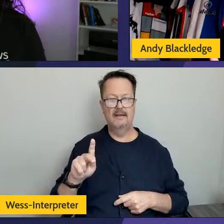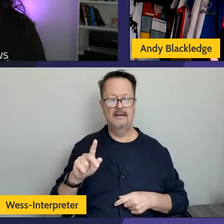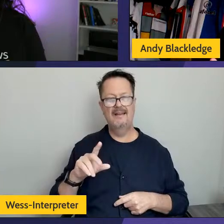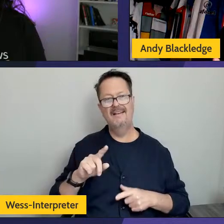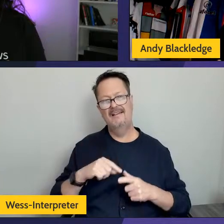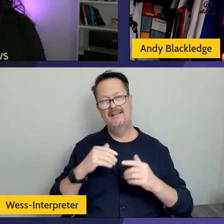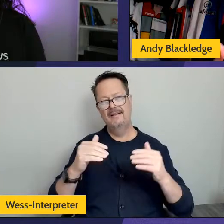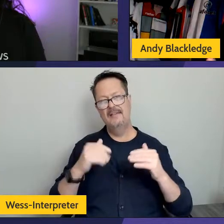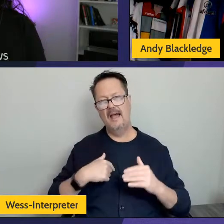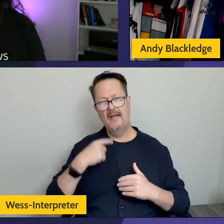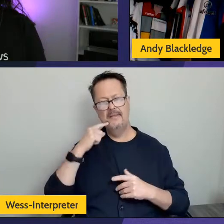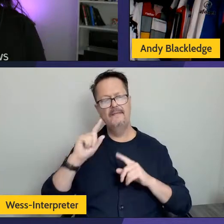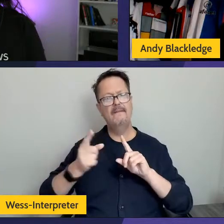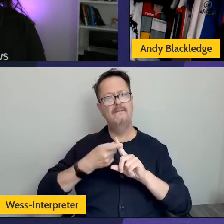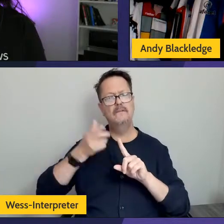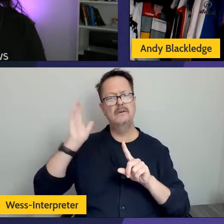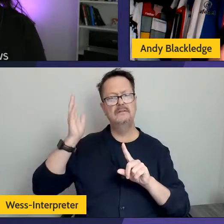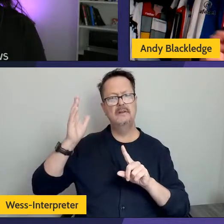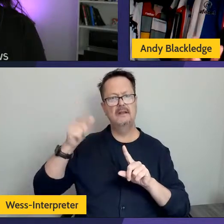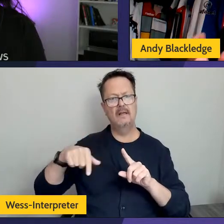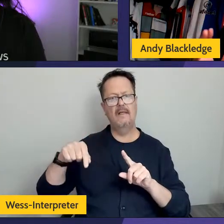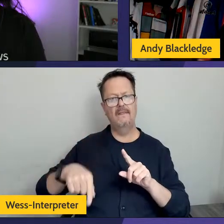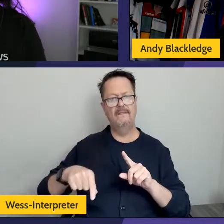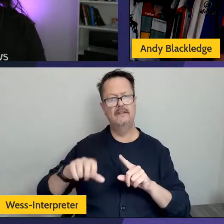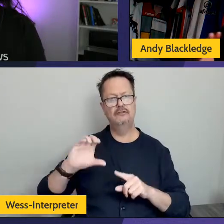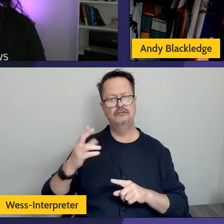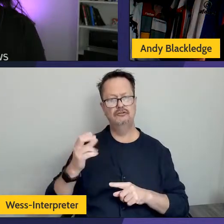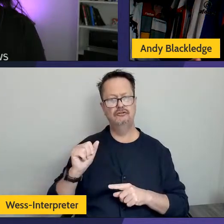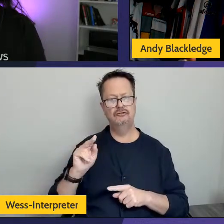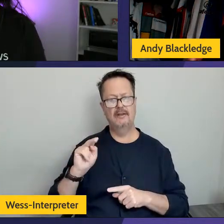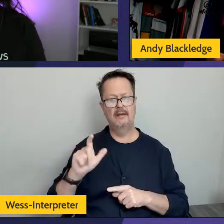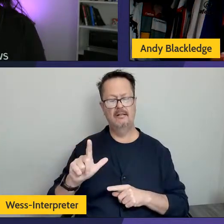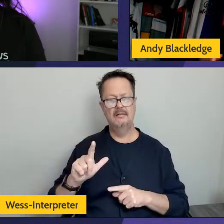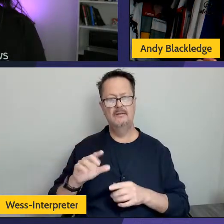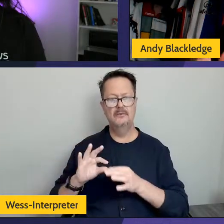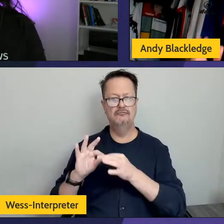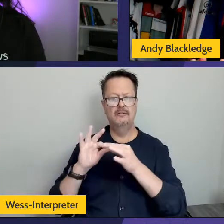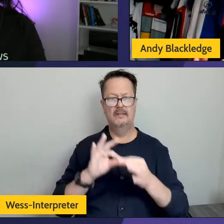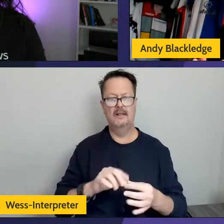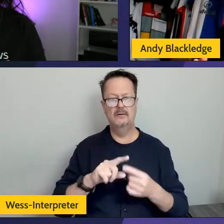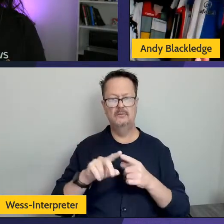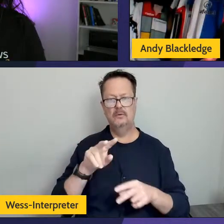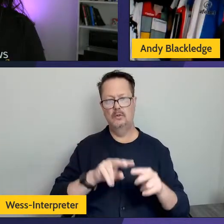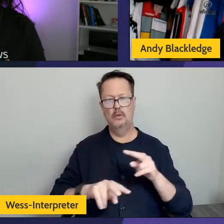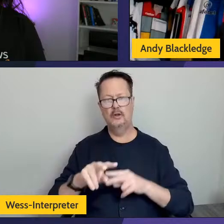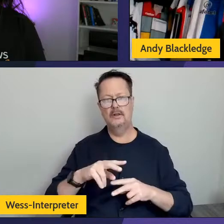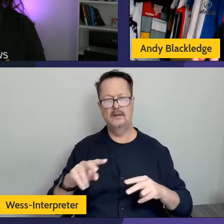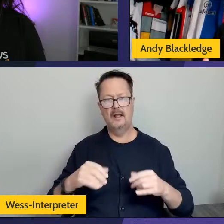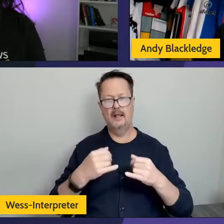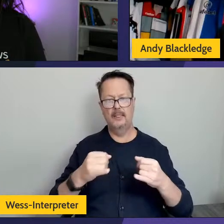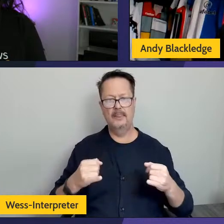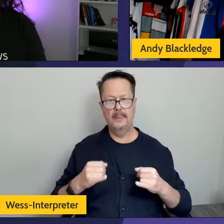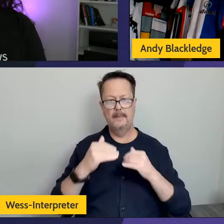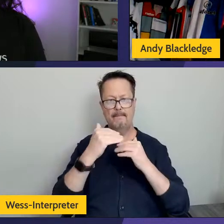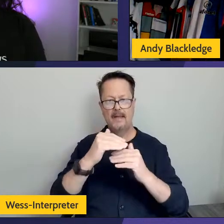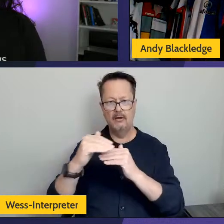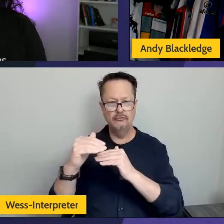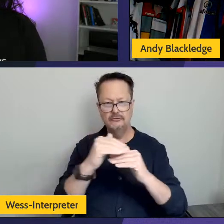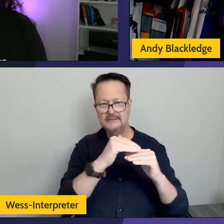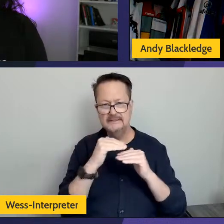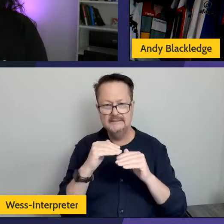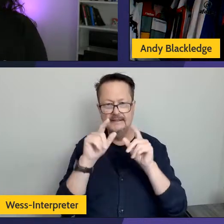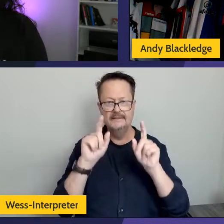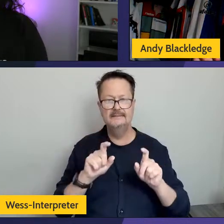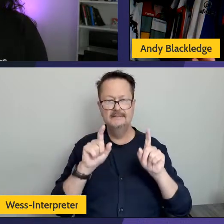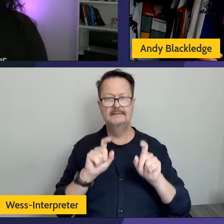the first talk today on this channel was about looking at those boundaries and testing